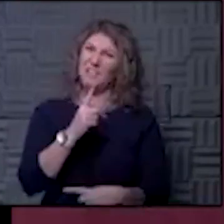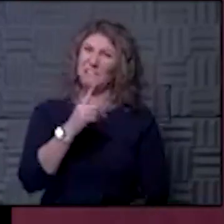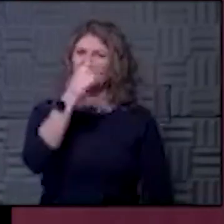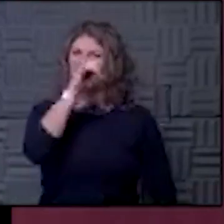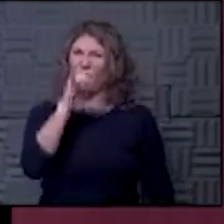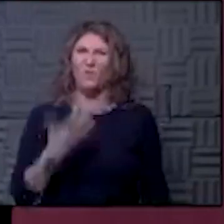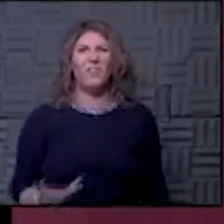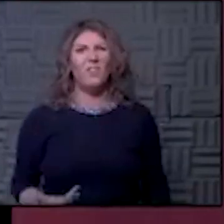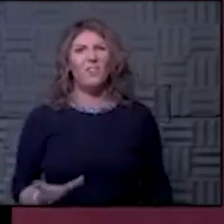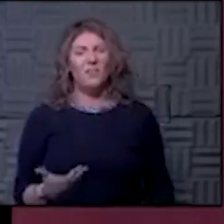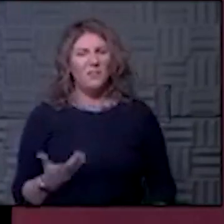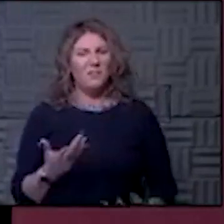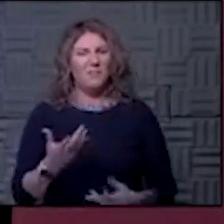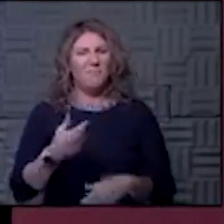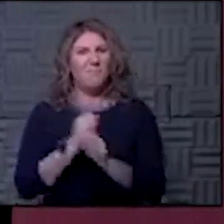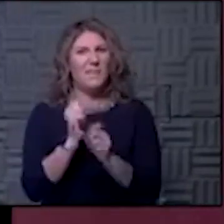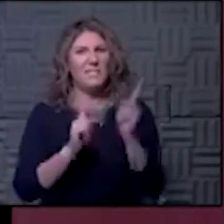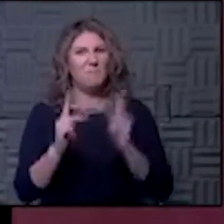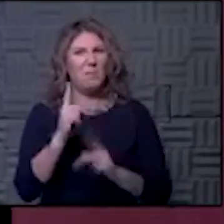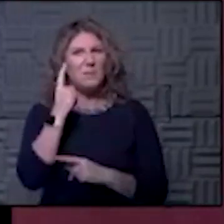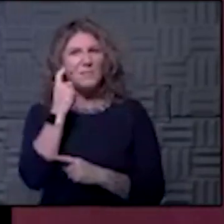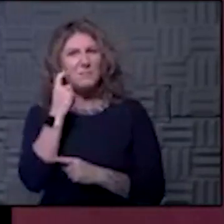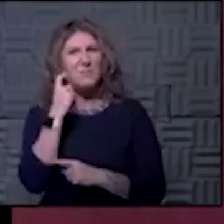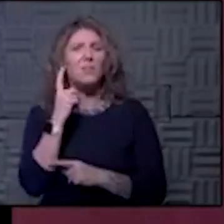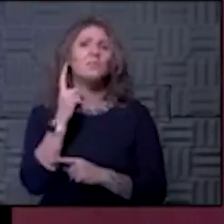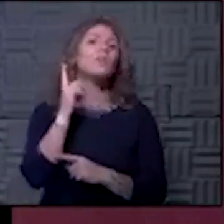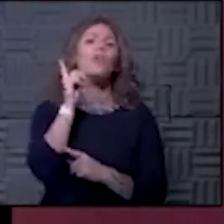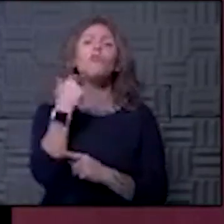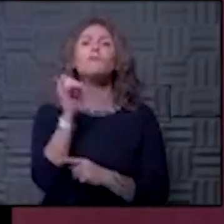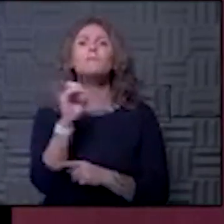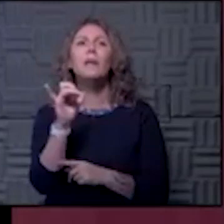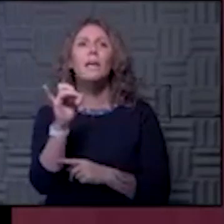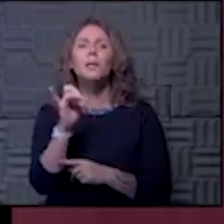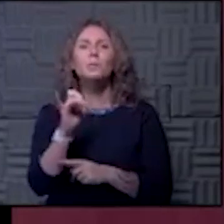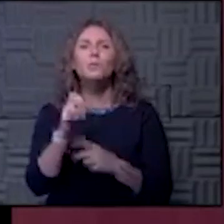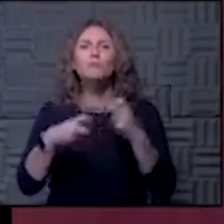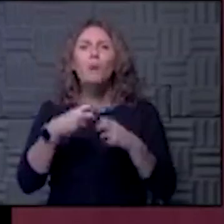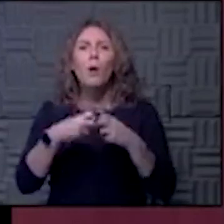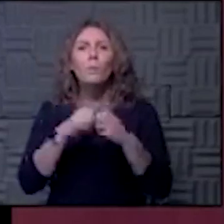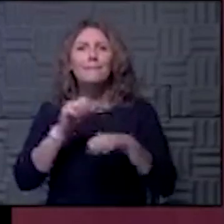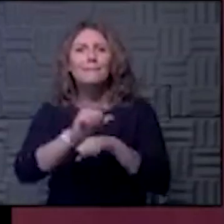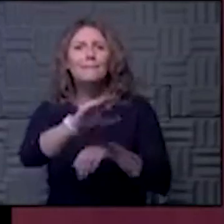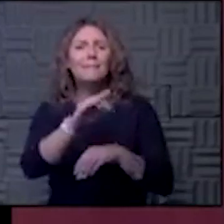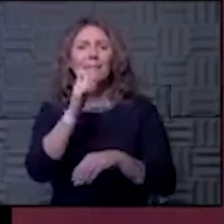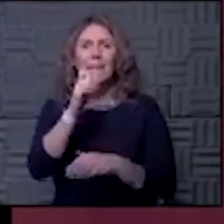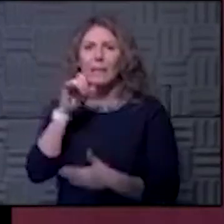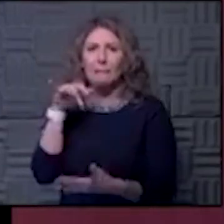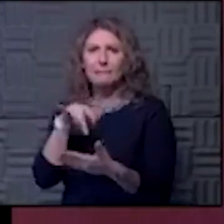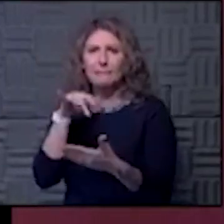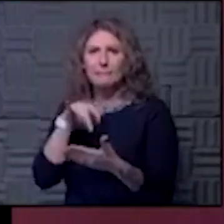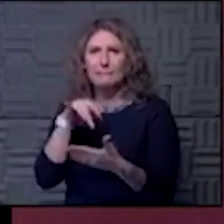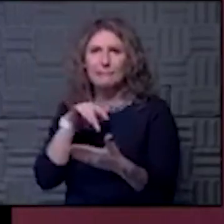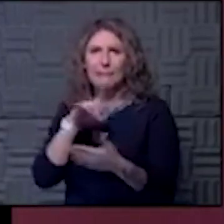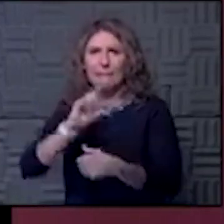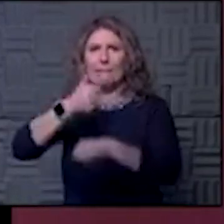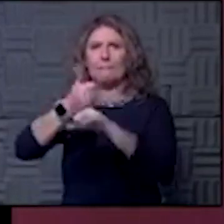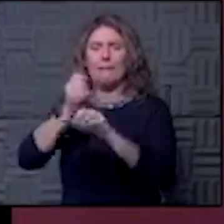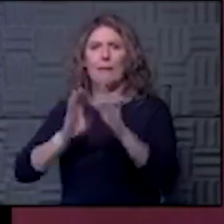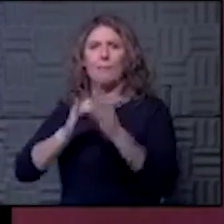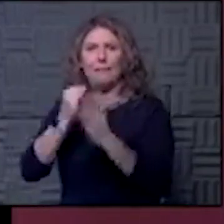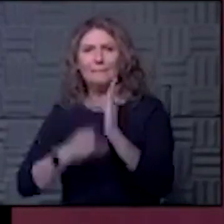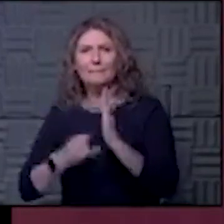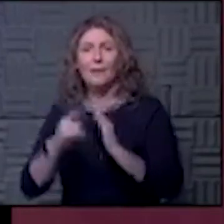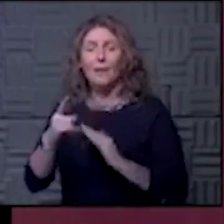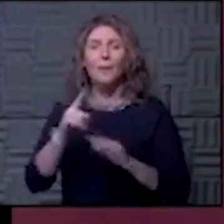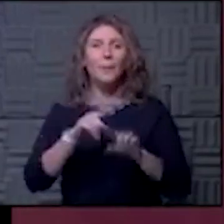goofy. Makes everybody a little suspicious. It looks like it was a problem on the delivery end and not on the study design end. But nevertheless, there's a